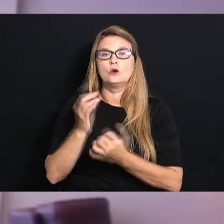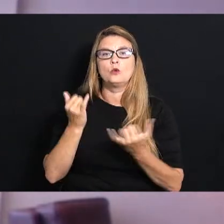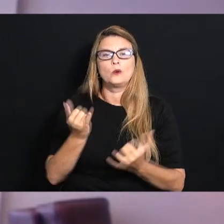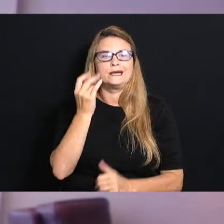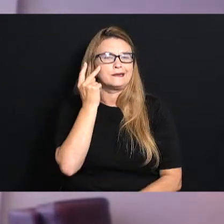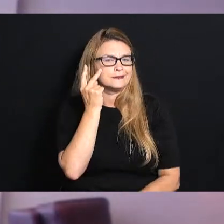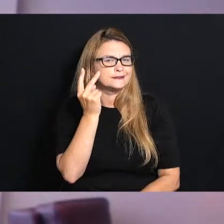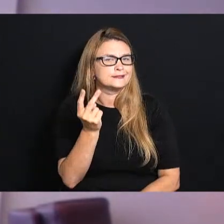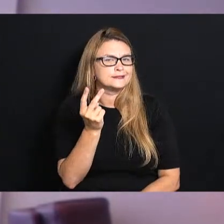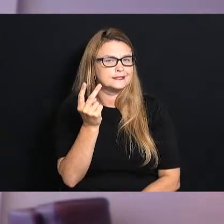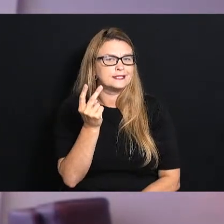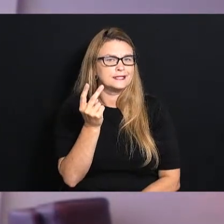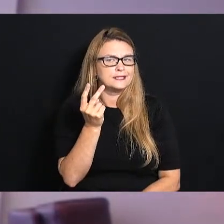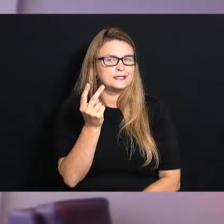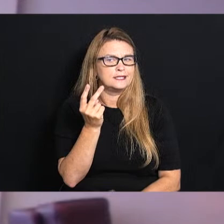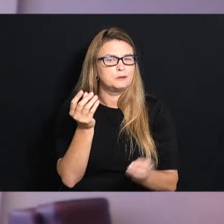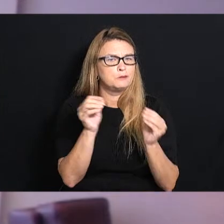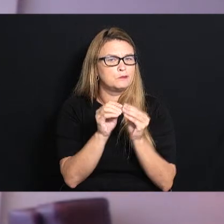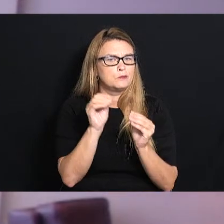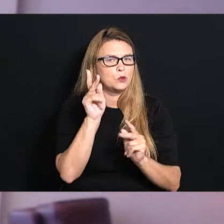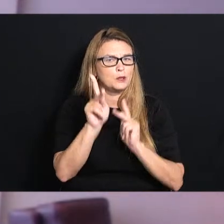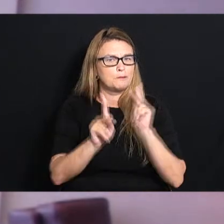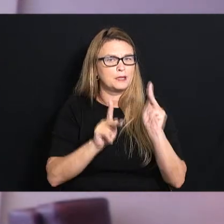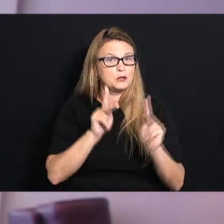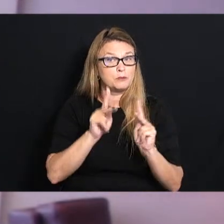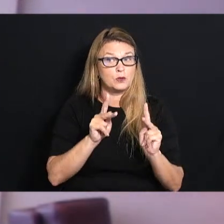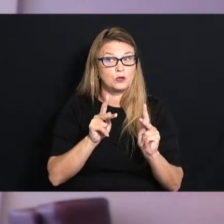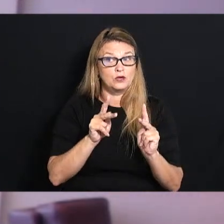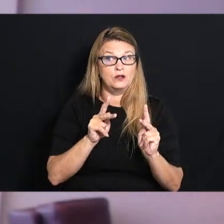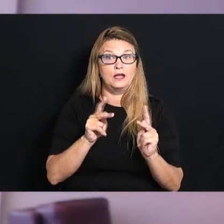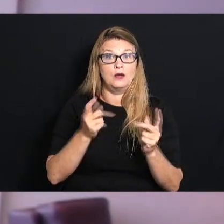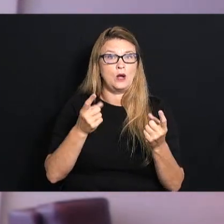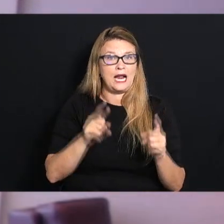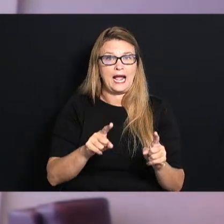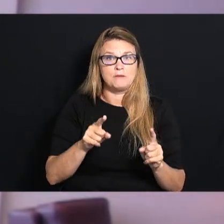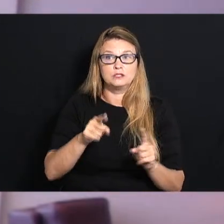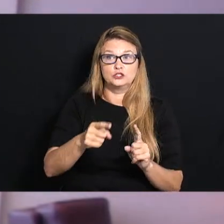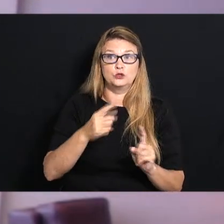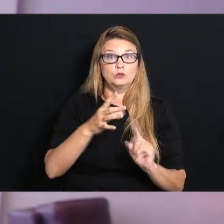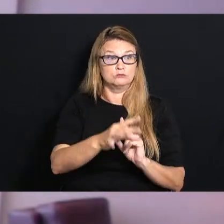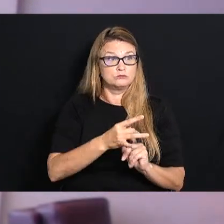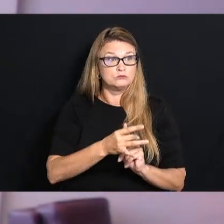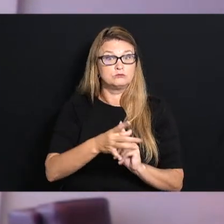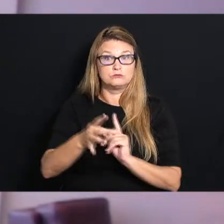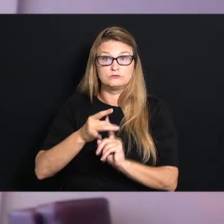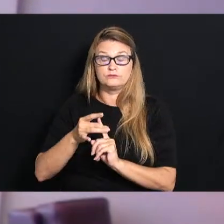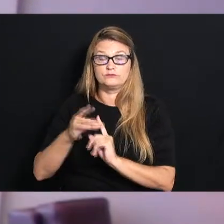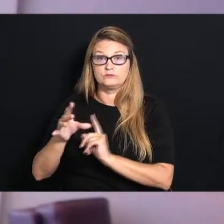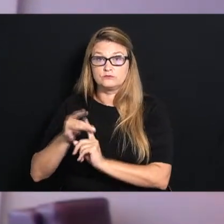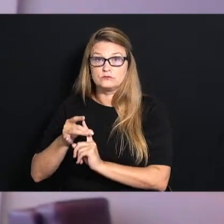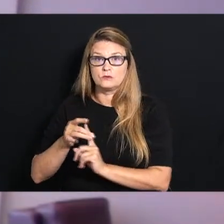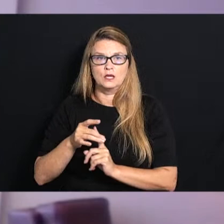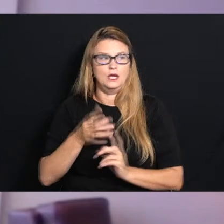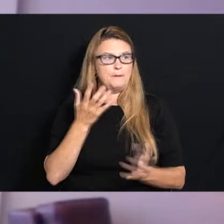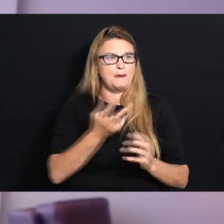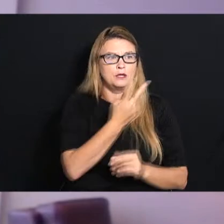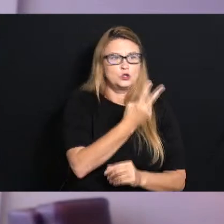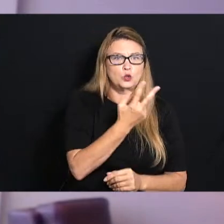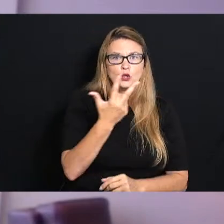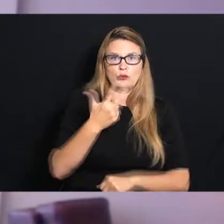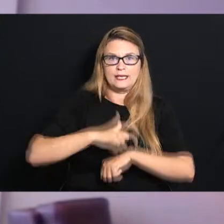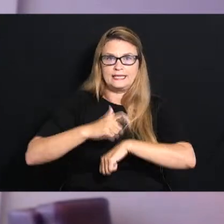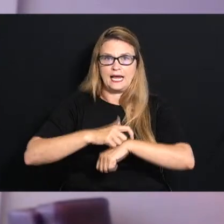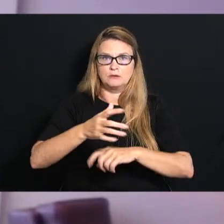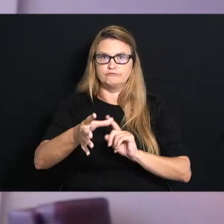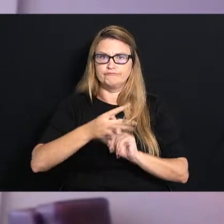starting to track that the more times you've been infected with COVID-19, let's say you've had 2 infections or 3